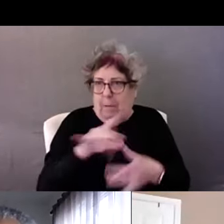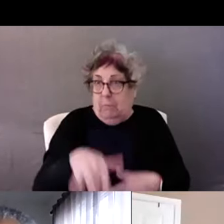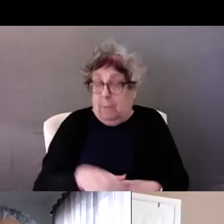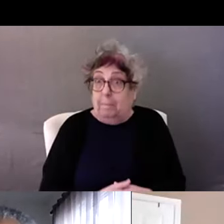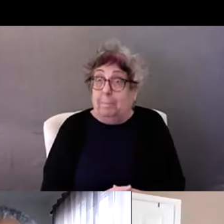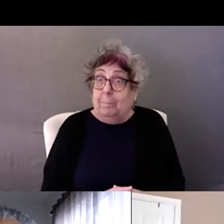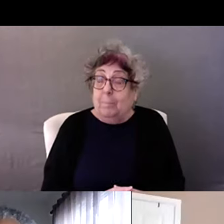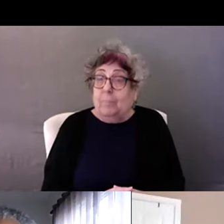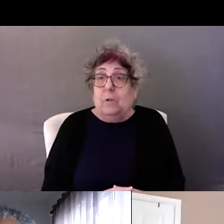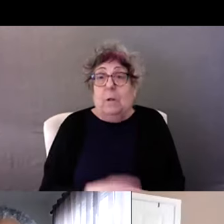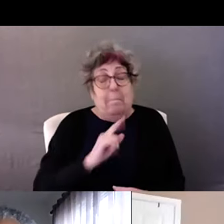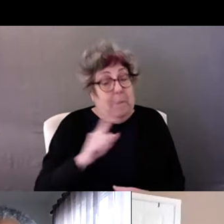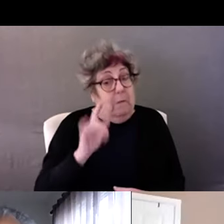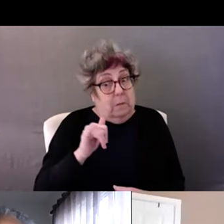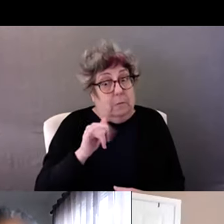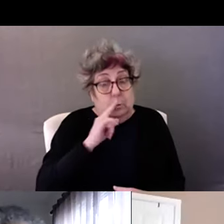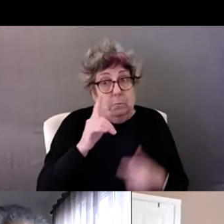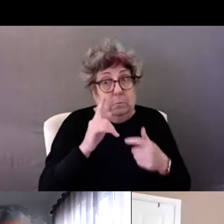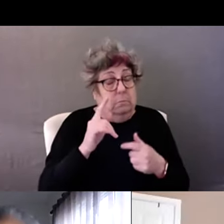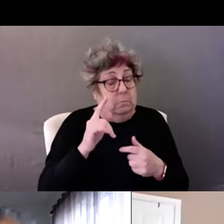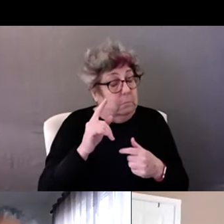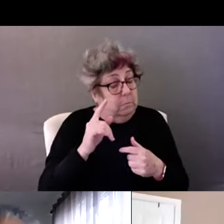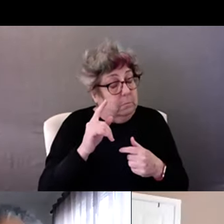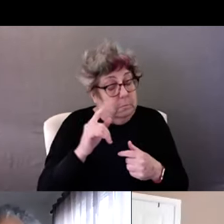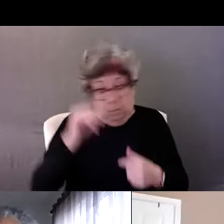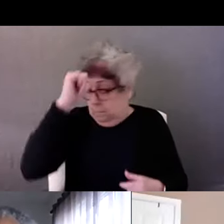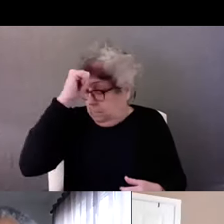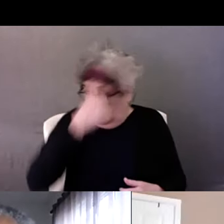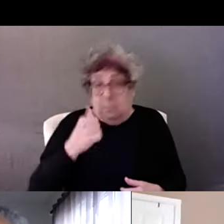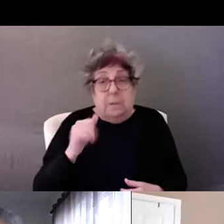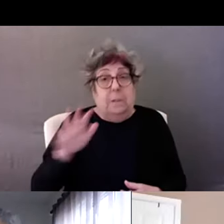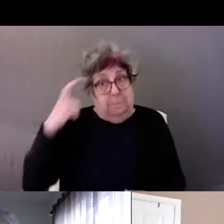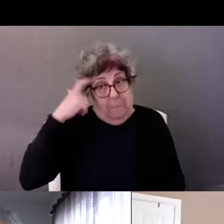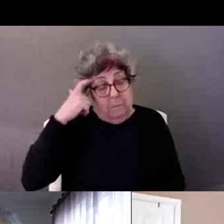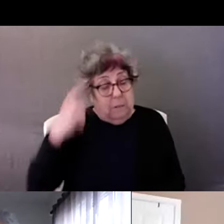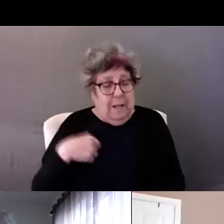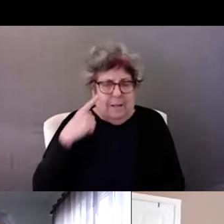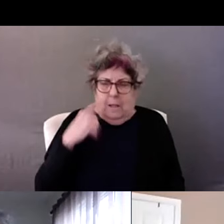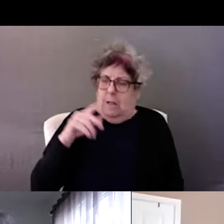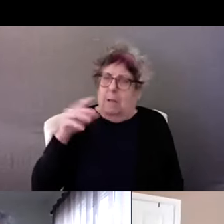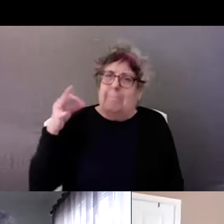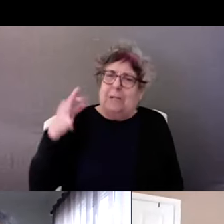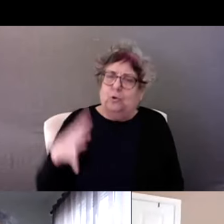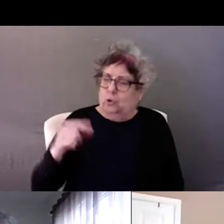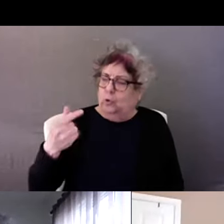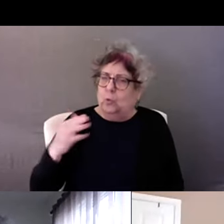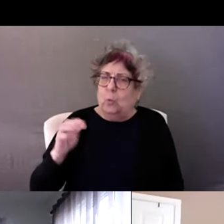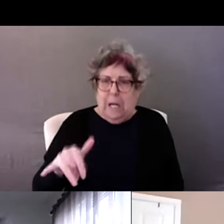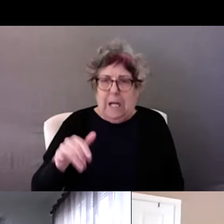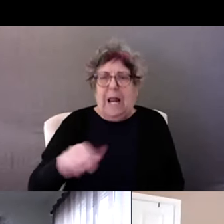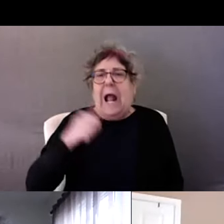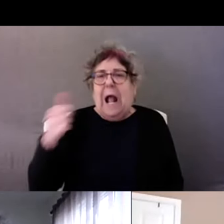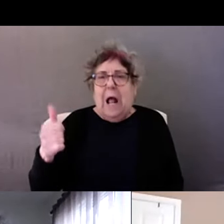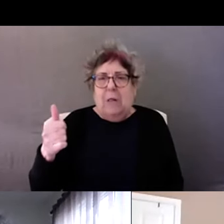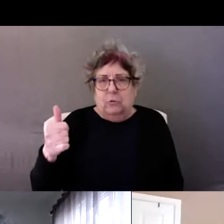It is foremost on his mind. And also, I think Pastor Gray and others may know that we are